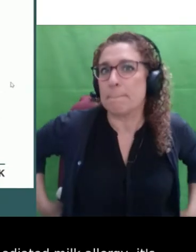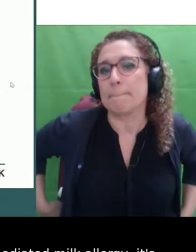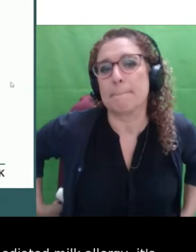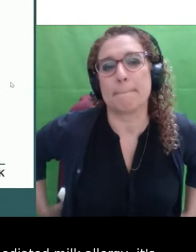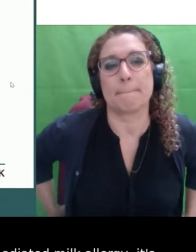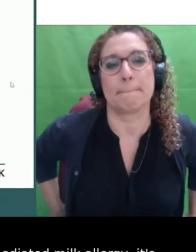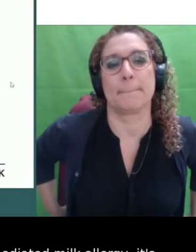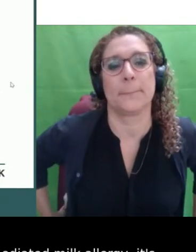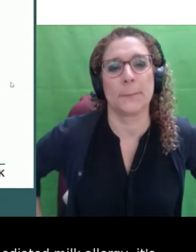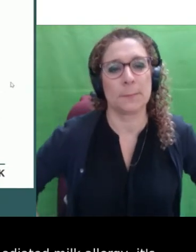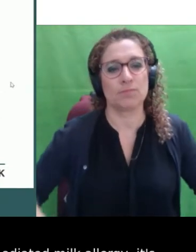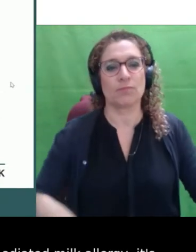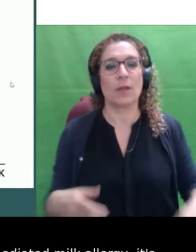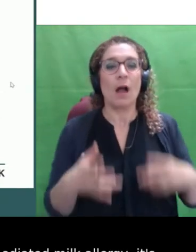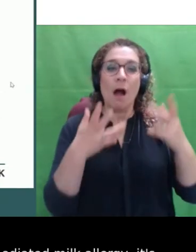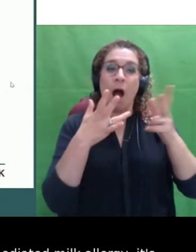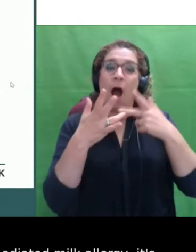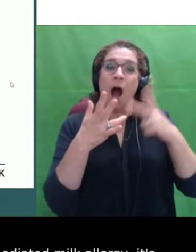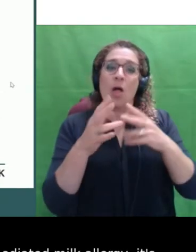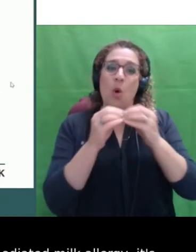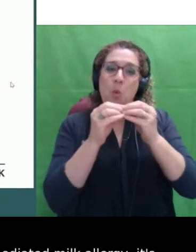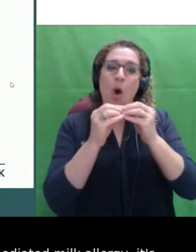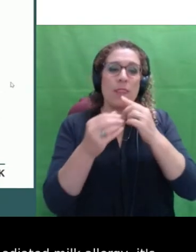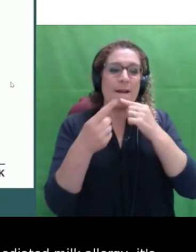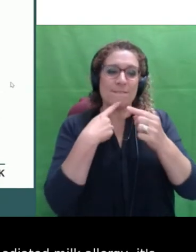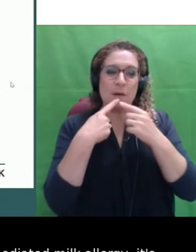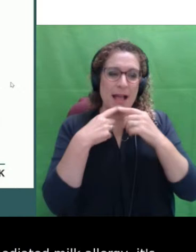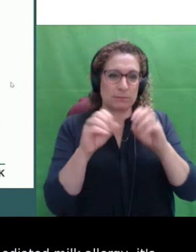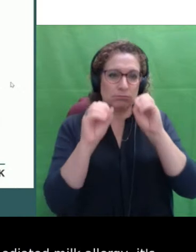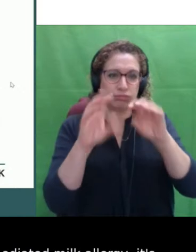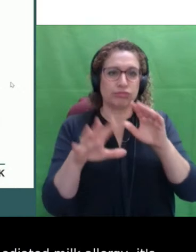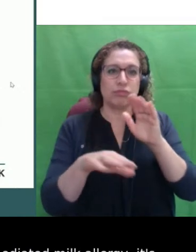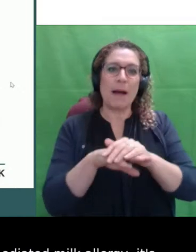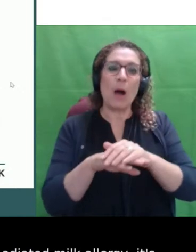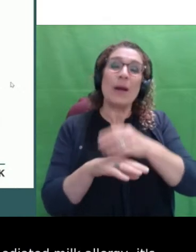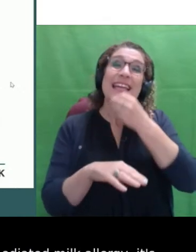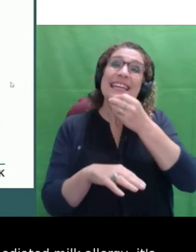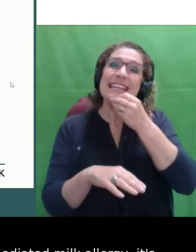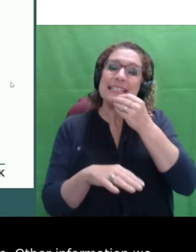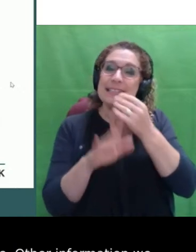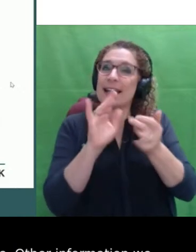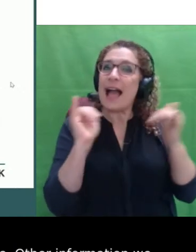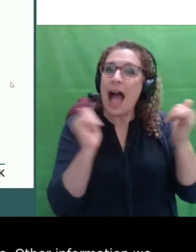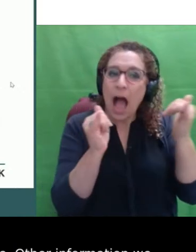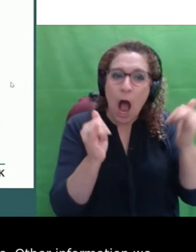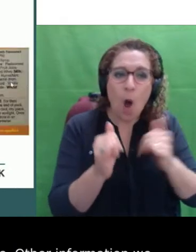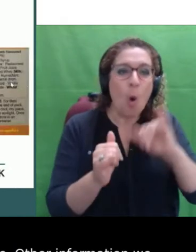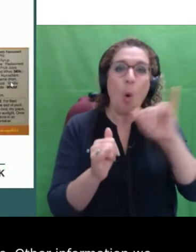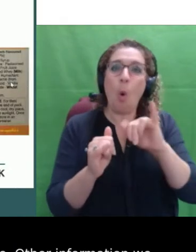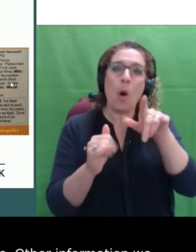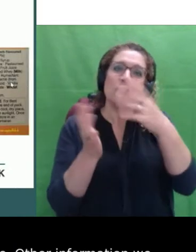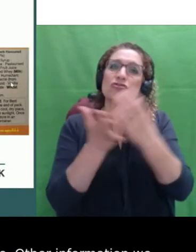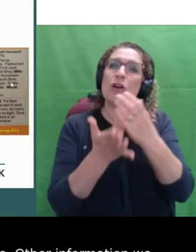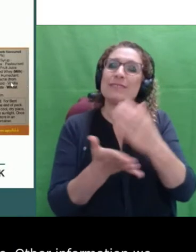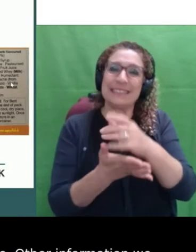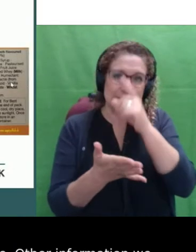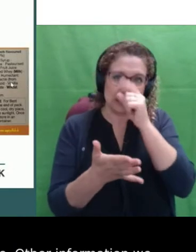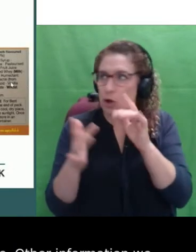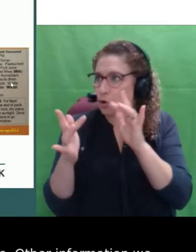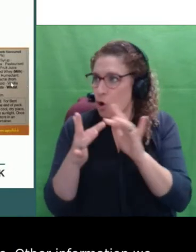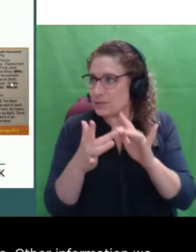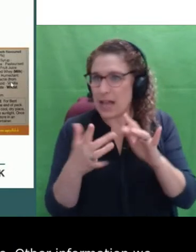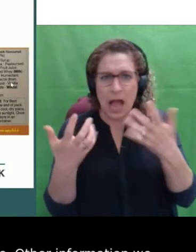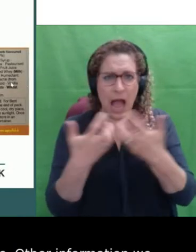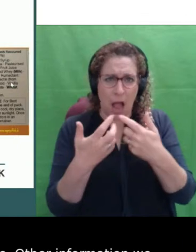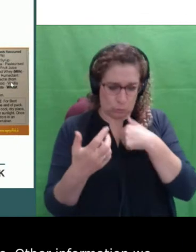other bits of information we should give people so about eating out about useful charities that they can contact about how to recognize allergic